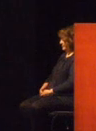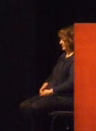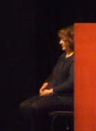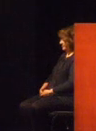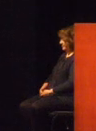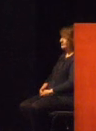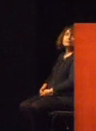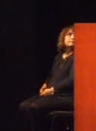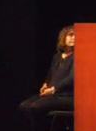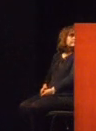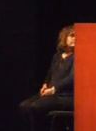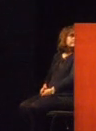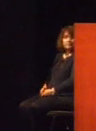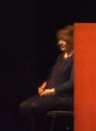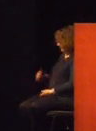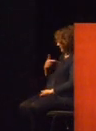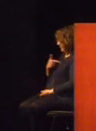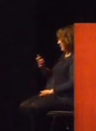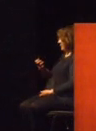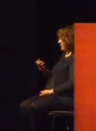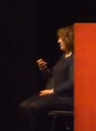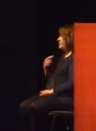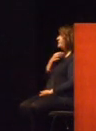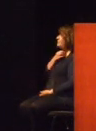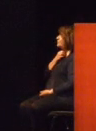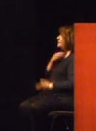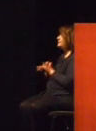I want to express my deep gratitude to all of you here.